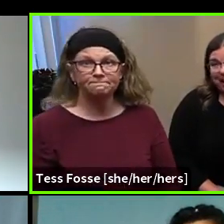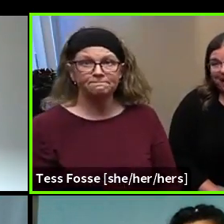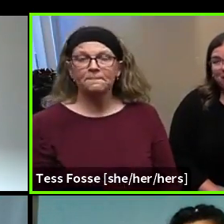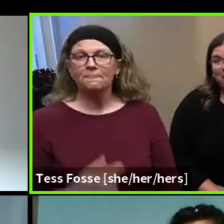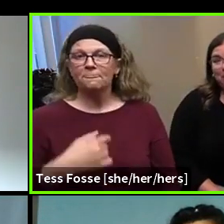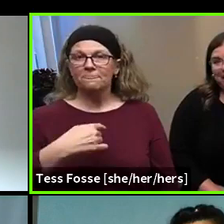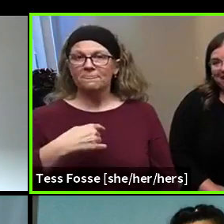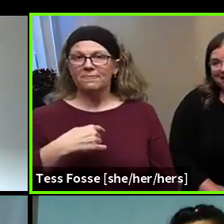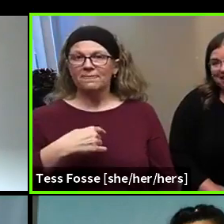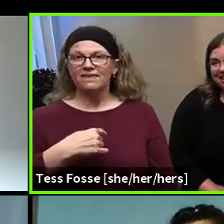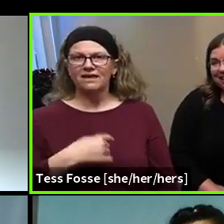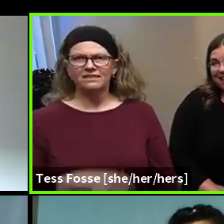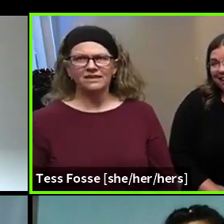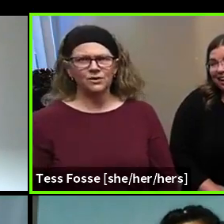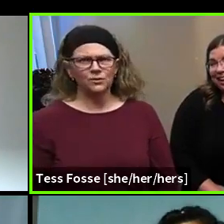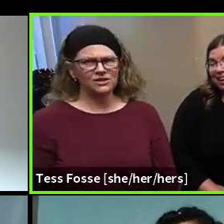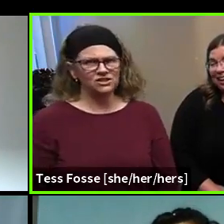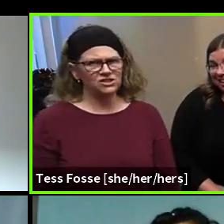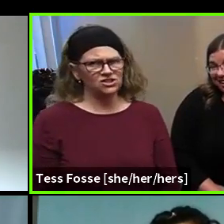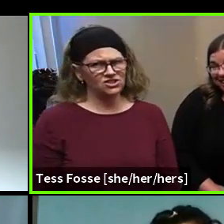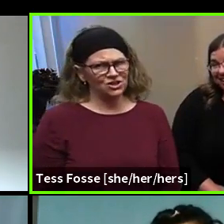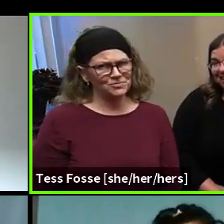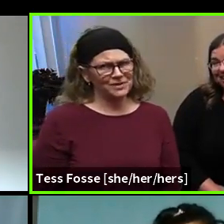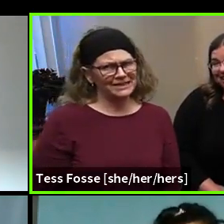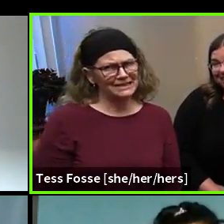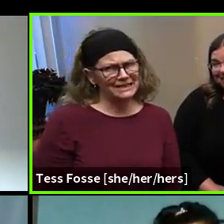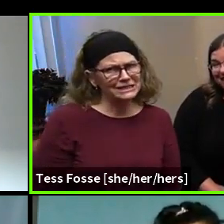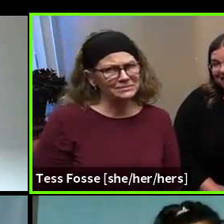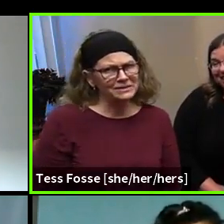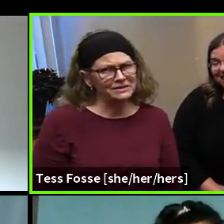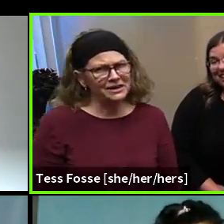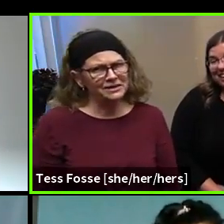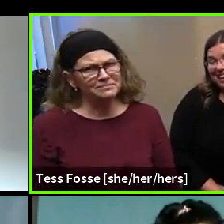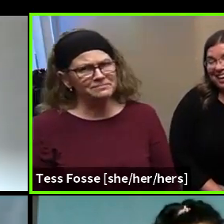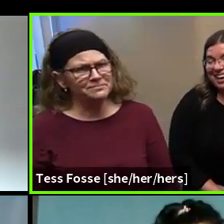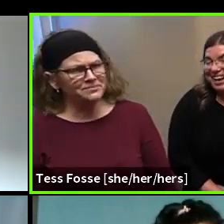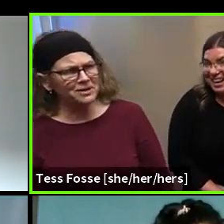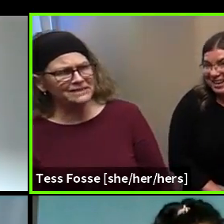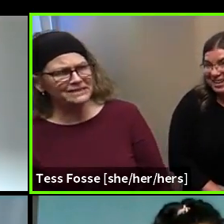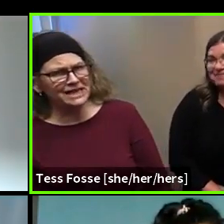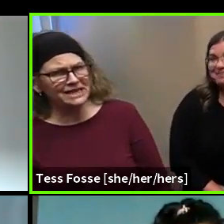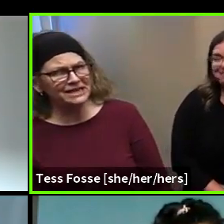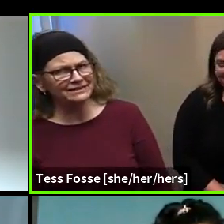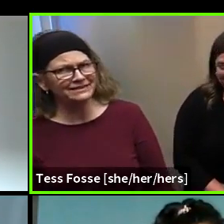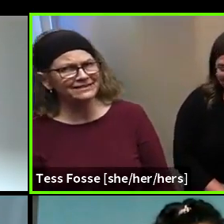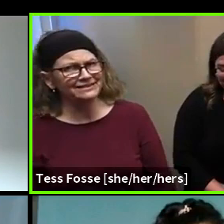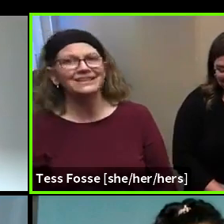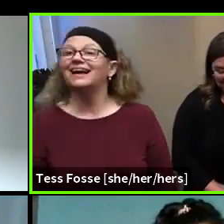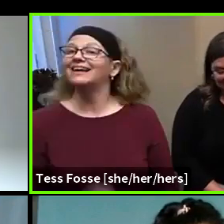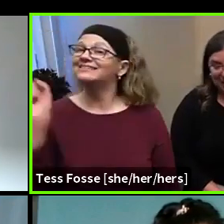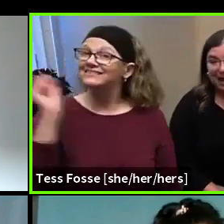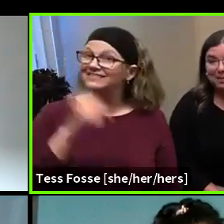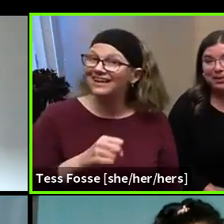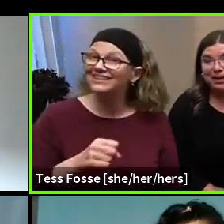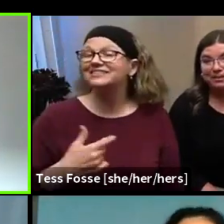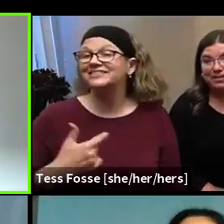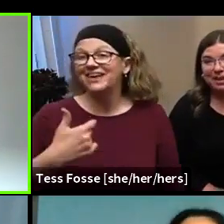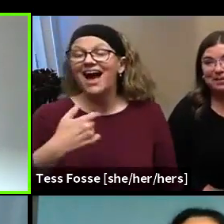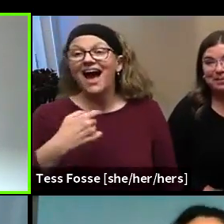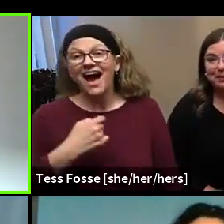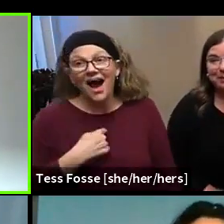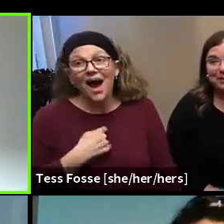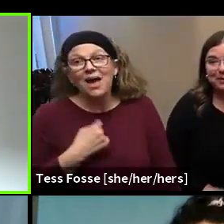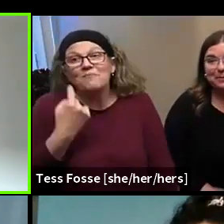So I was... Yeah, I think it was Dr. Bentley Sassman, if I'm not mistaken. Yes, so I was